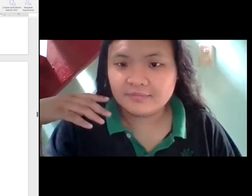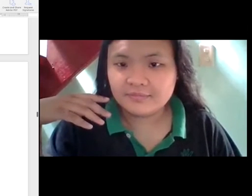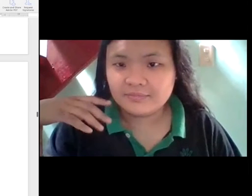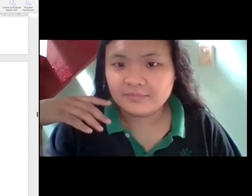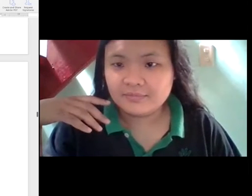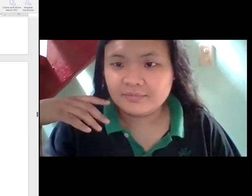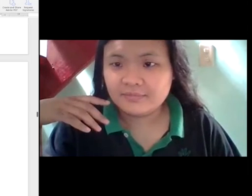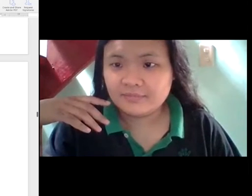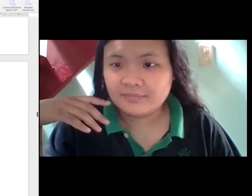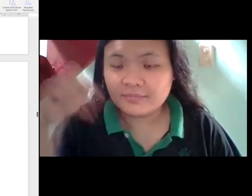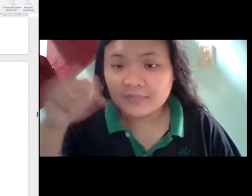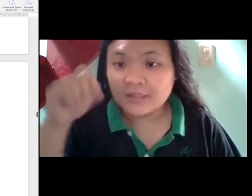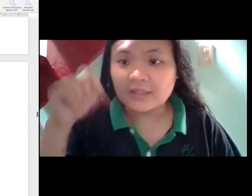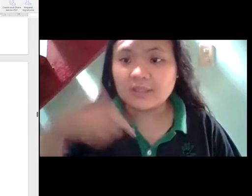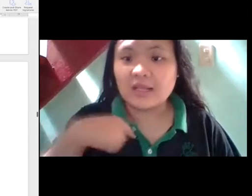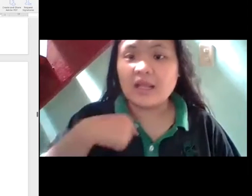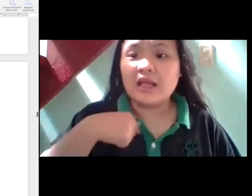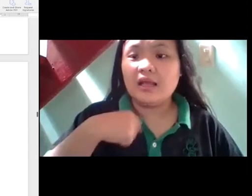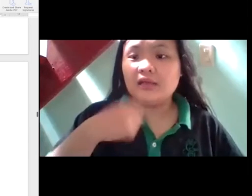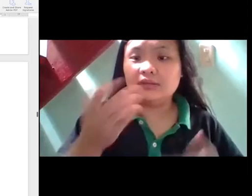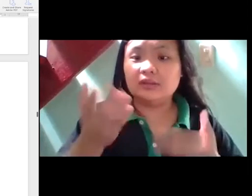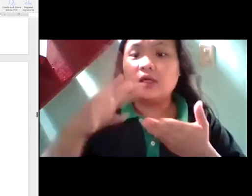Wait a minute, Shaq's not. I can't see Shaq right now.